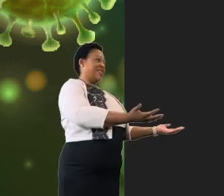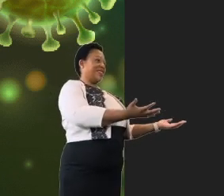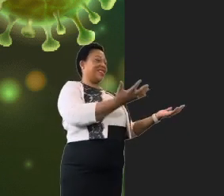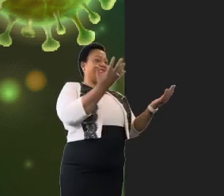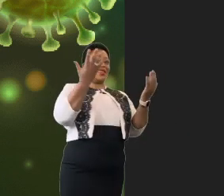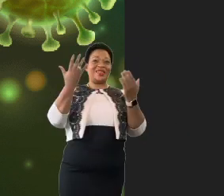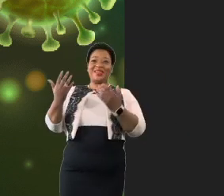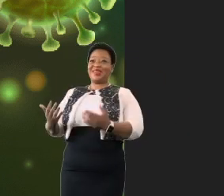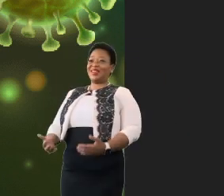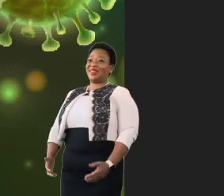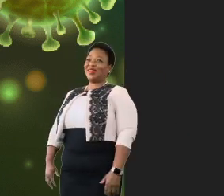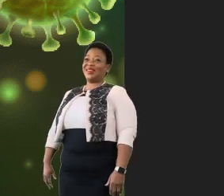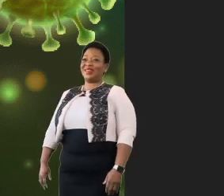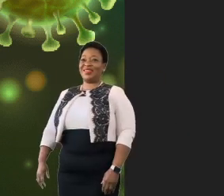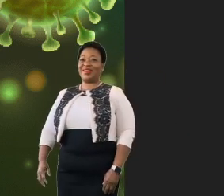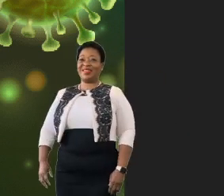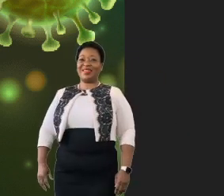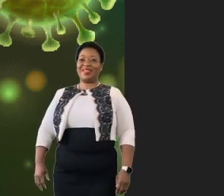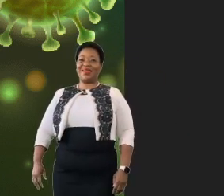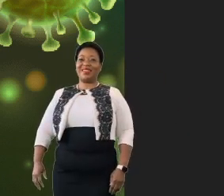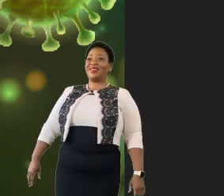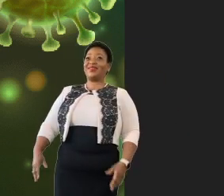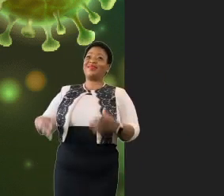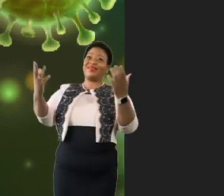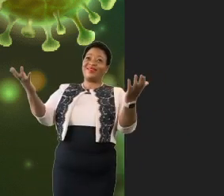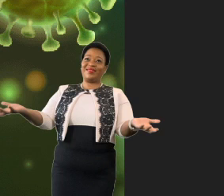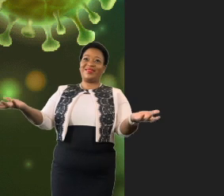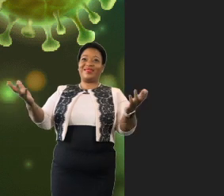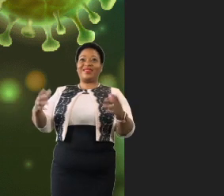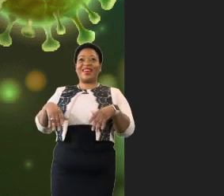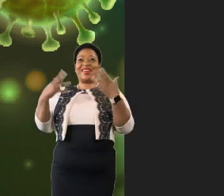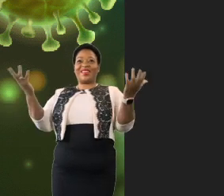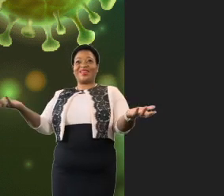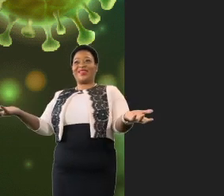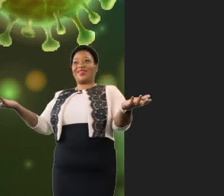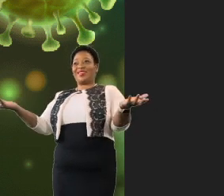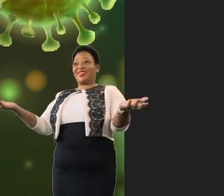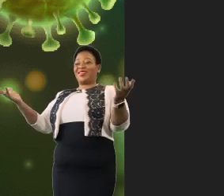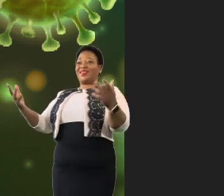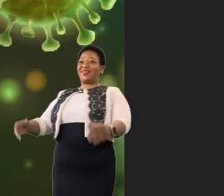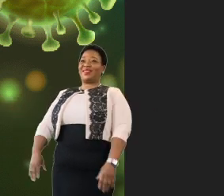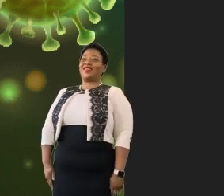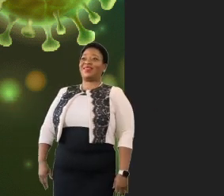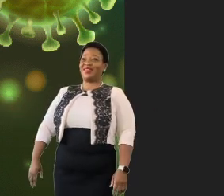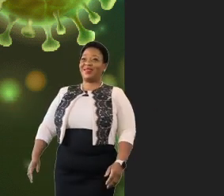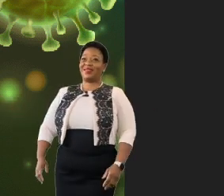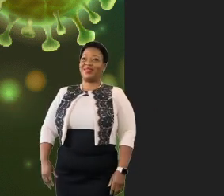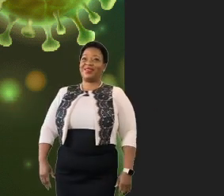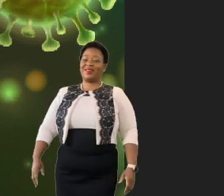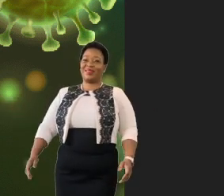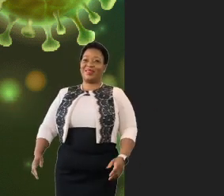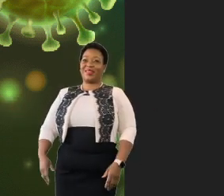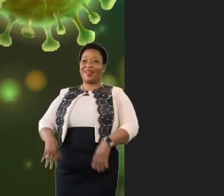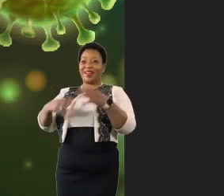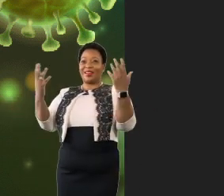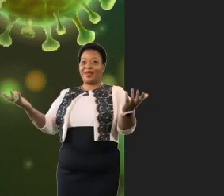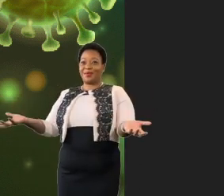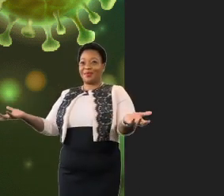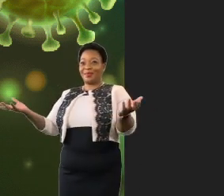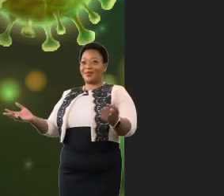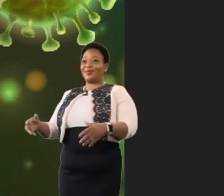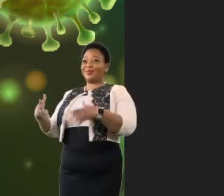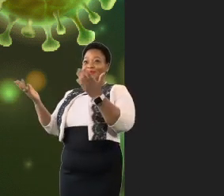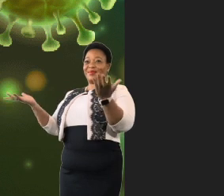get things sorted. My suggestion along those lines is as follows, that we must also, I didn't see that part maybe Freak in your